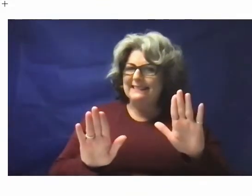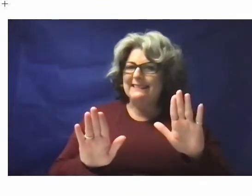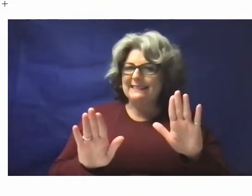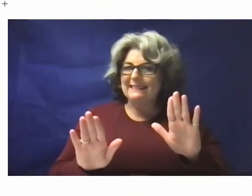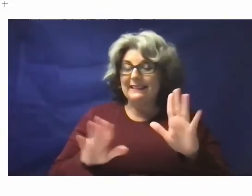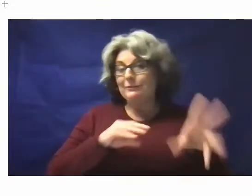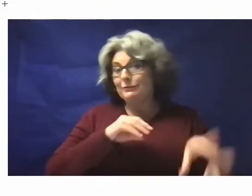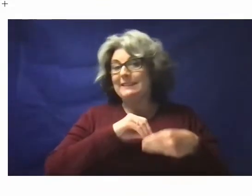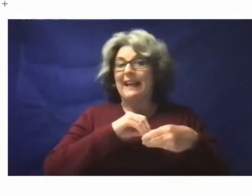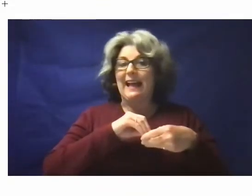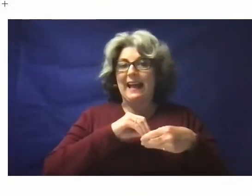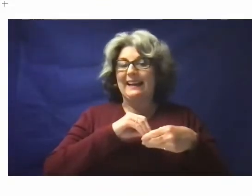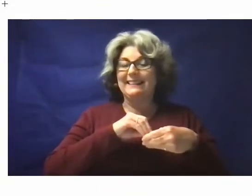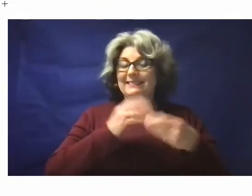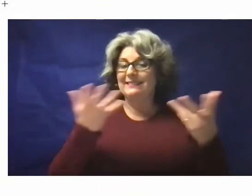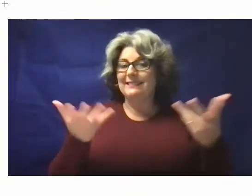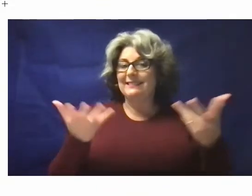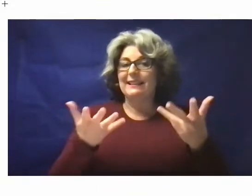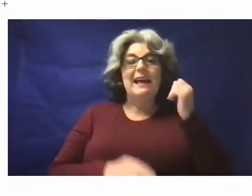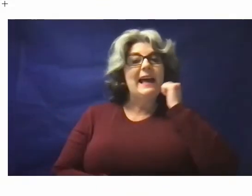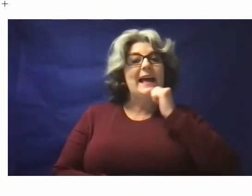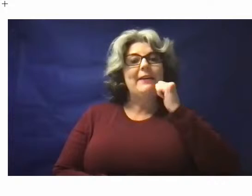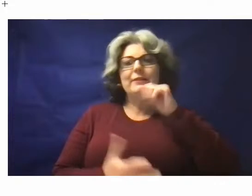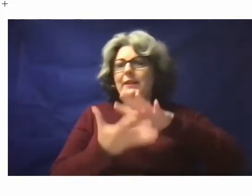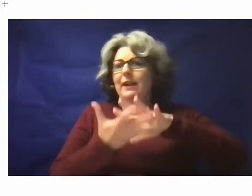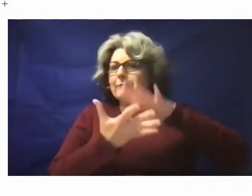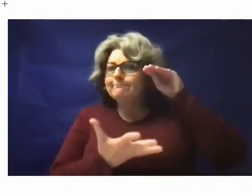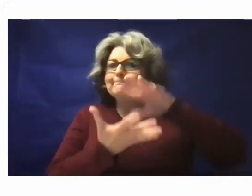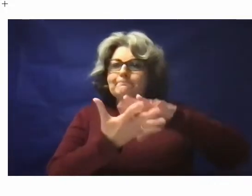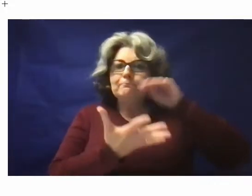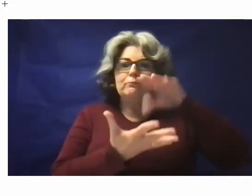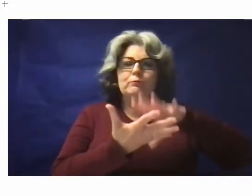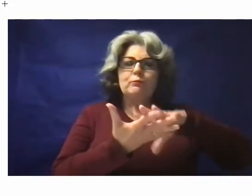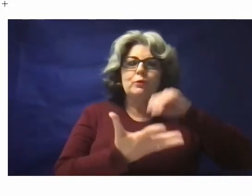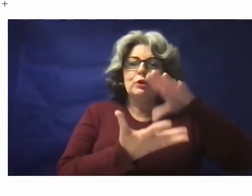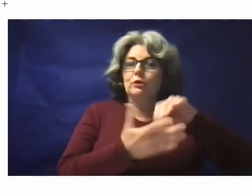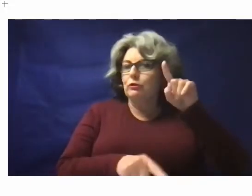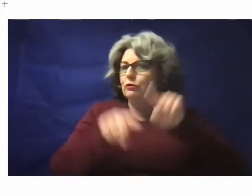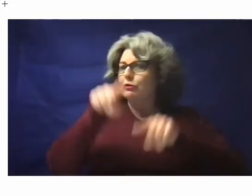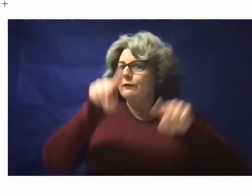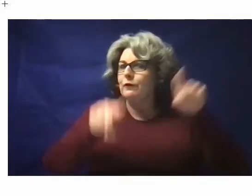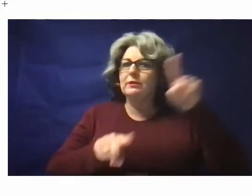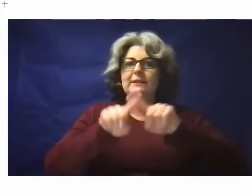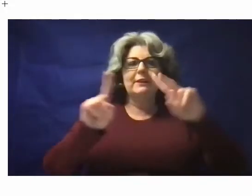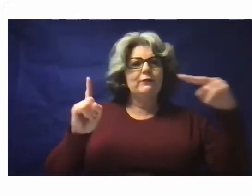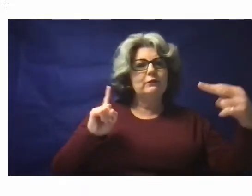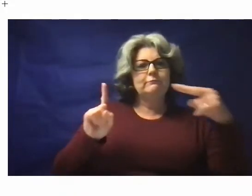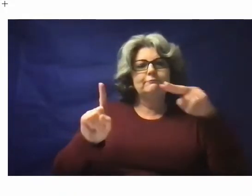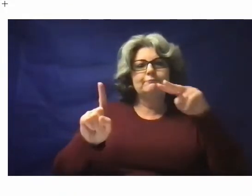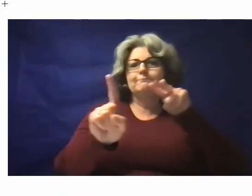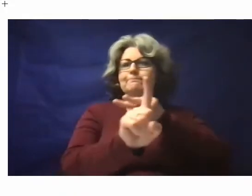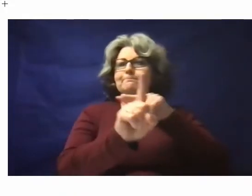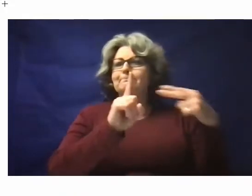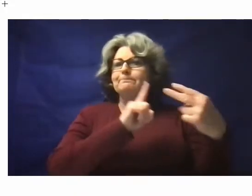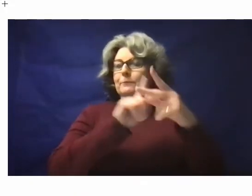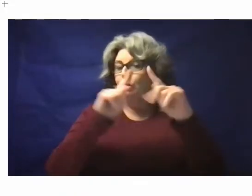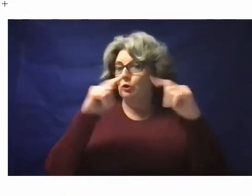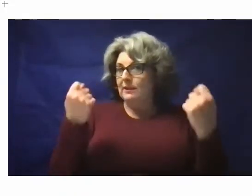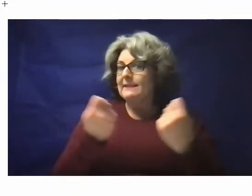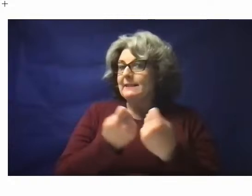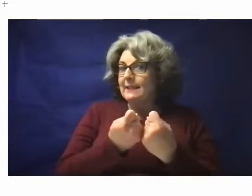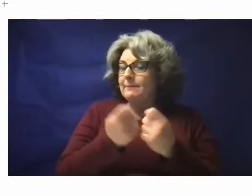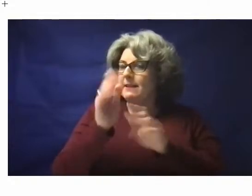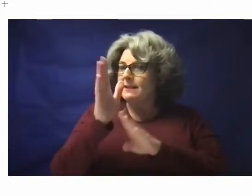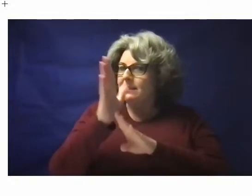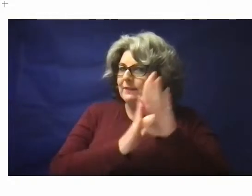we're, every day we're learning that we're finding that diversity is bringing different perspectives to the team, and it's really building a stronger